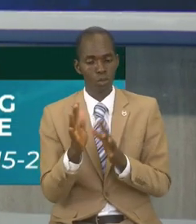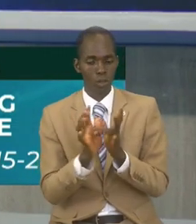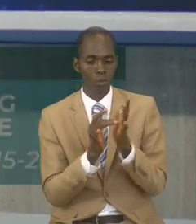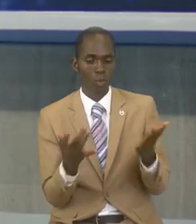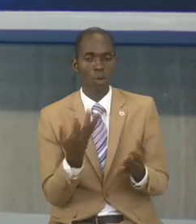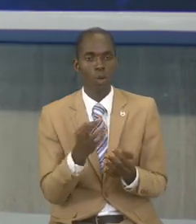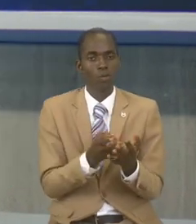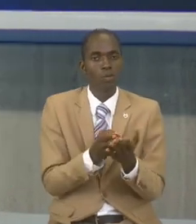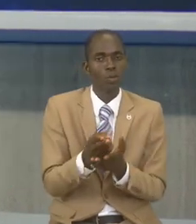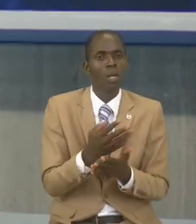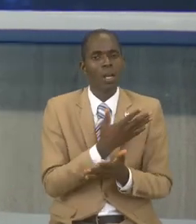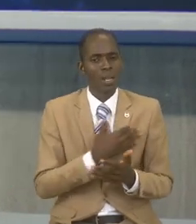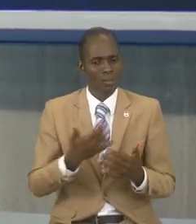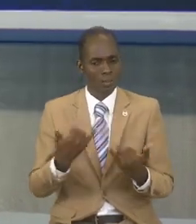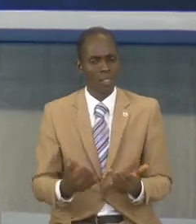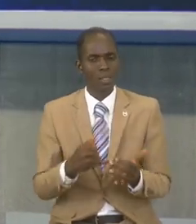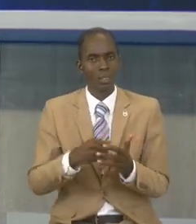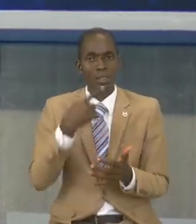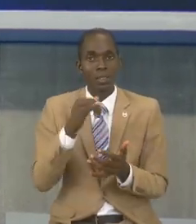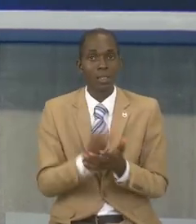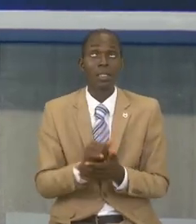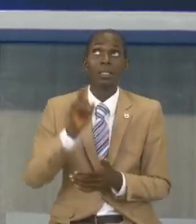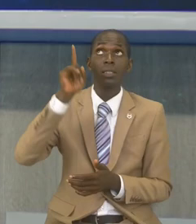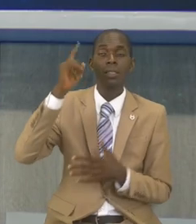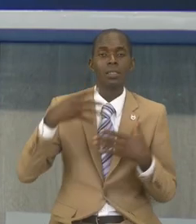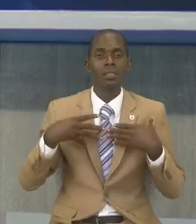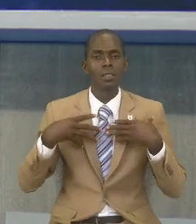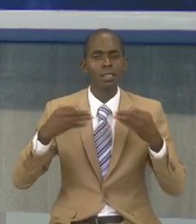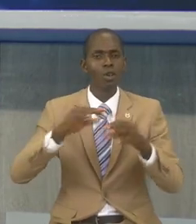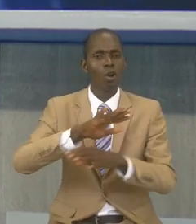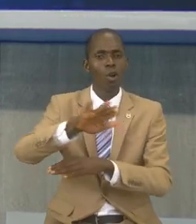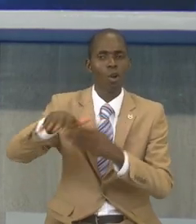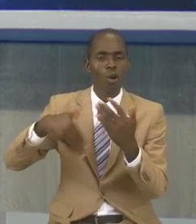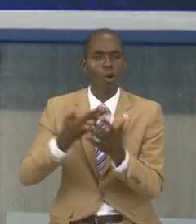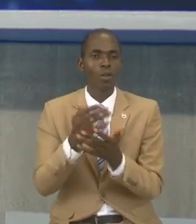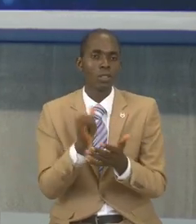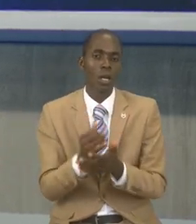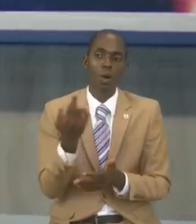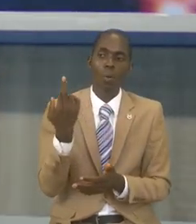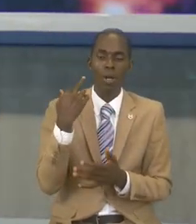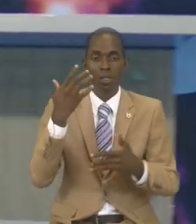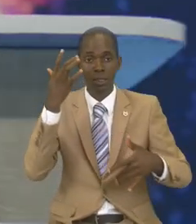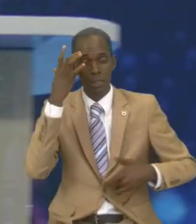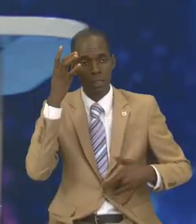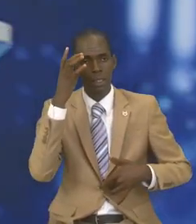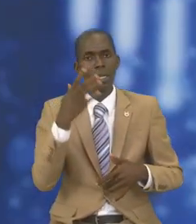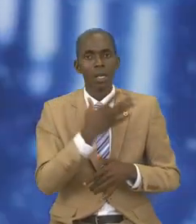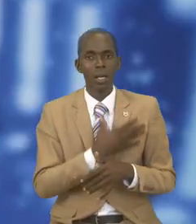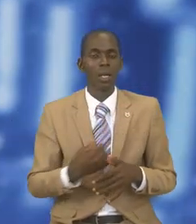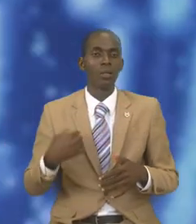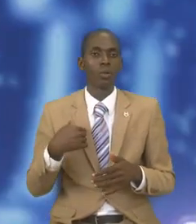truth. And then it says, and he healed all that were sick. And then we come